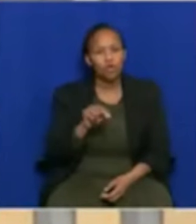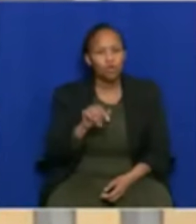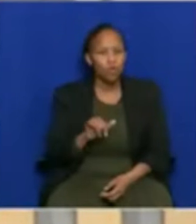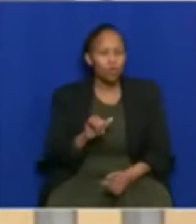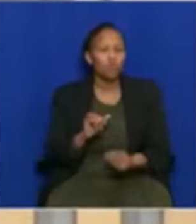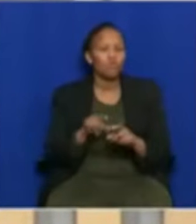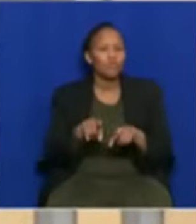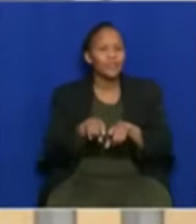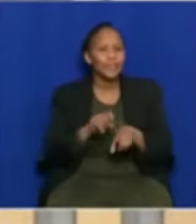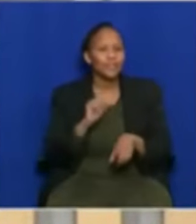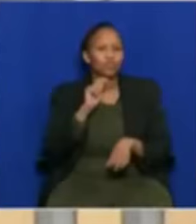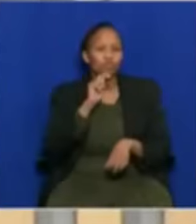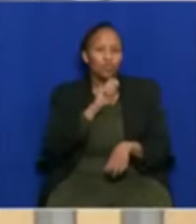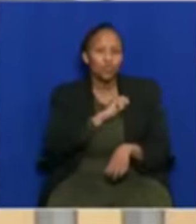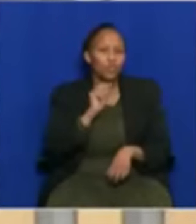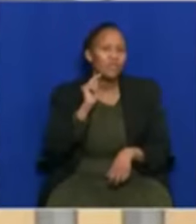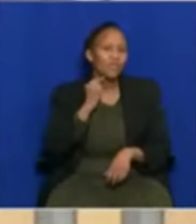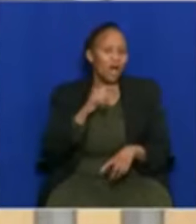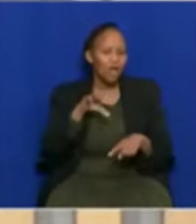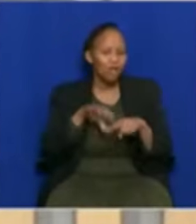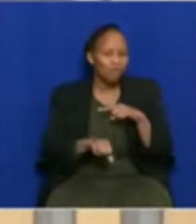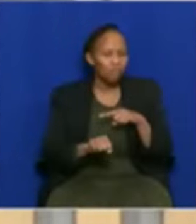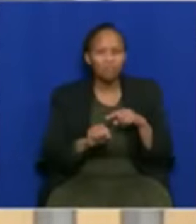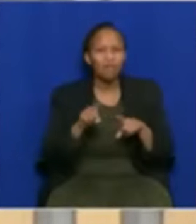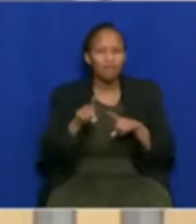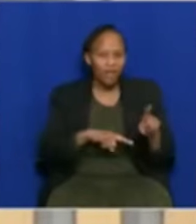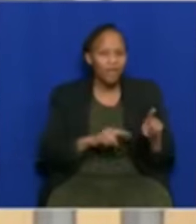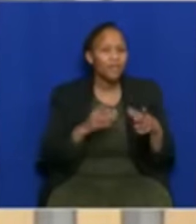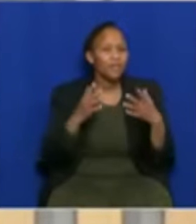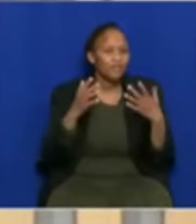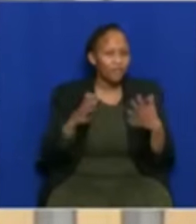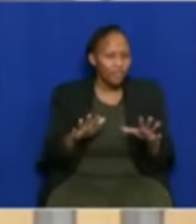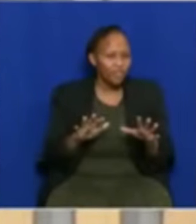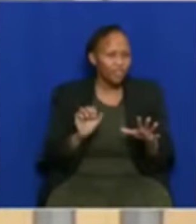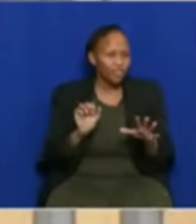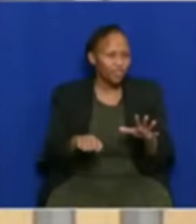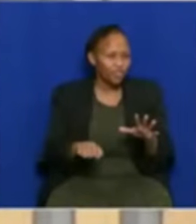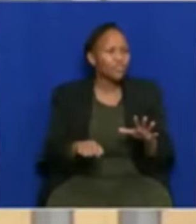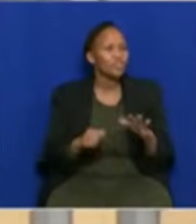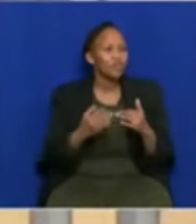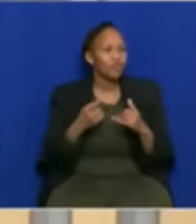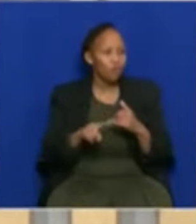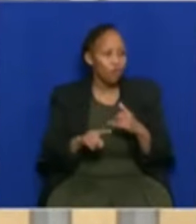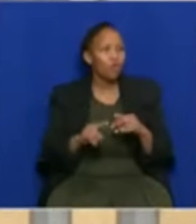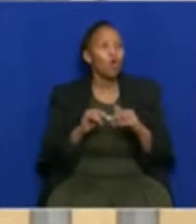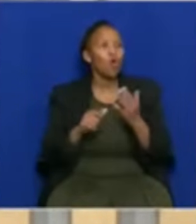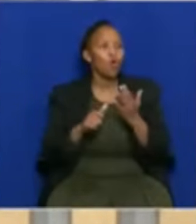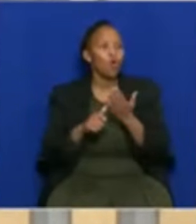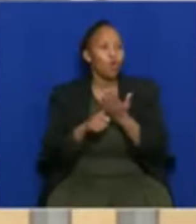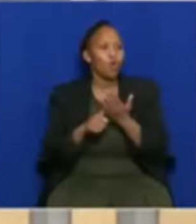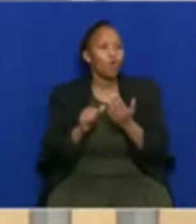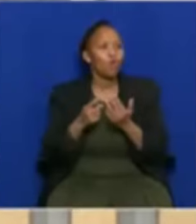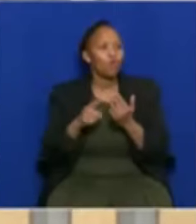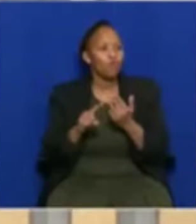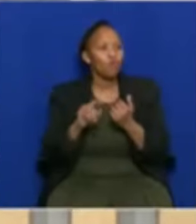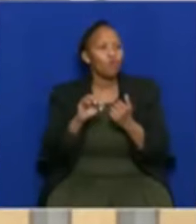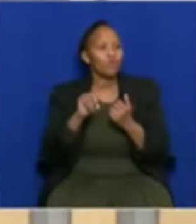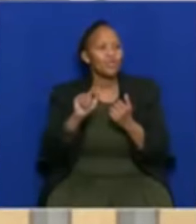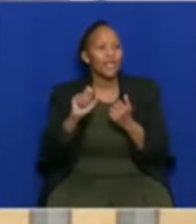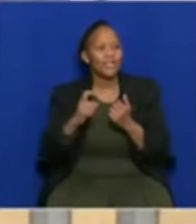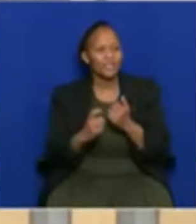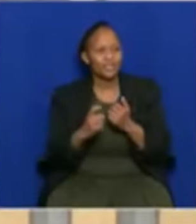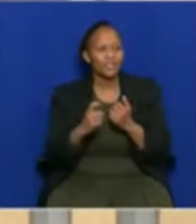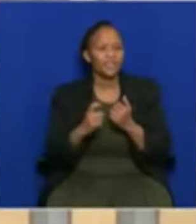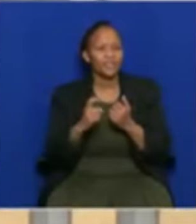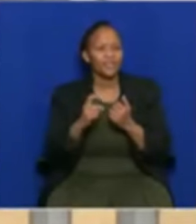officer was cited for 2 incidents of tax evasion. Brigadier Nube of the Division Crime Intelligence was tasked not